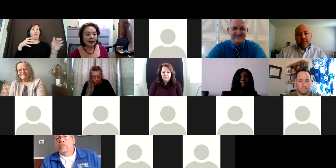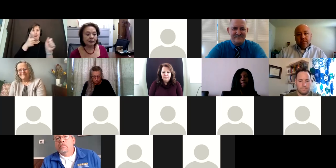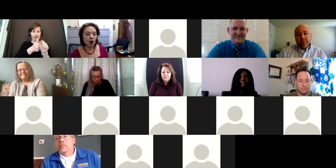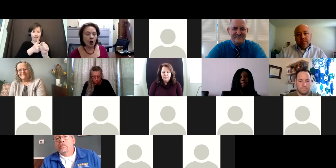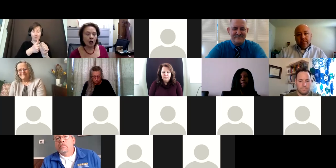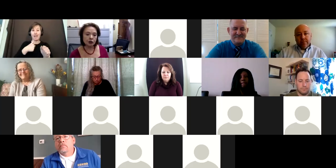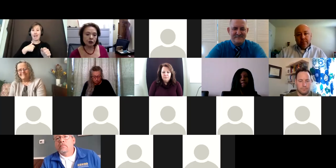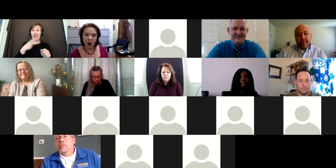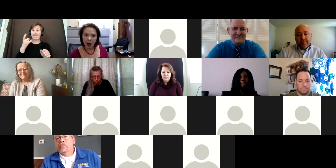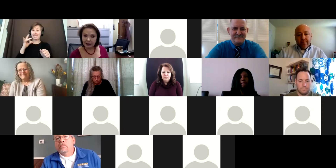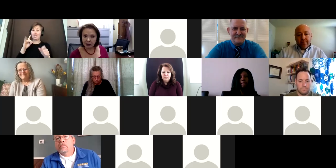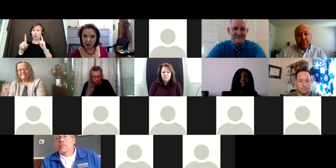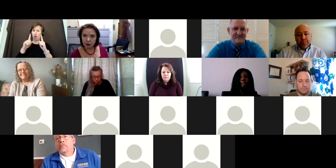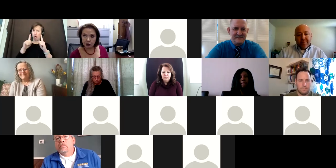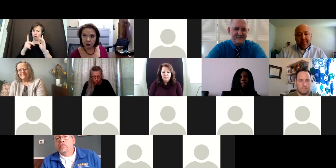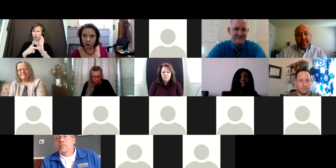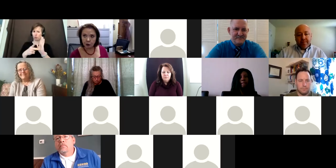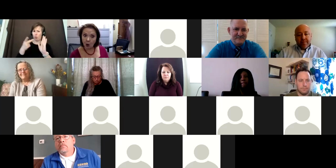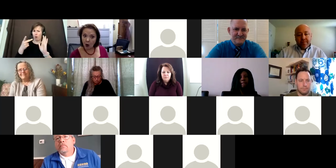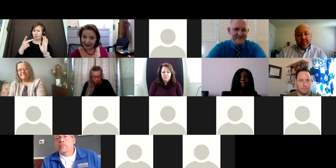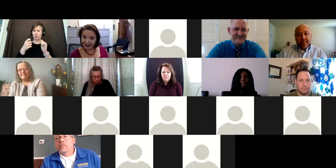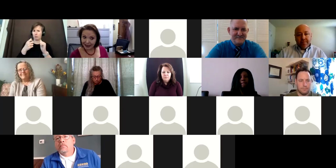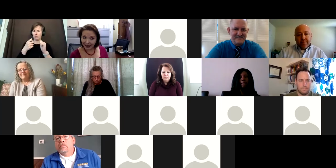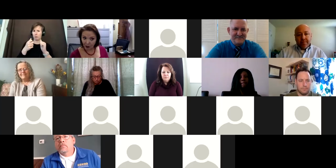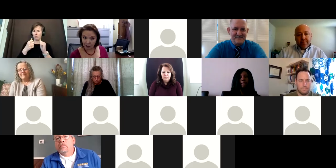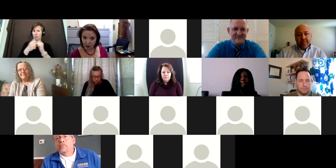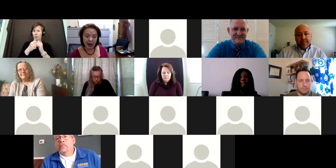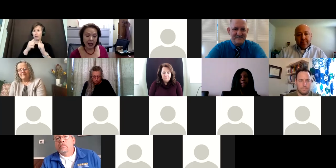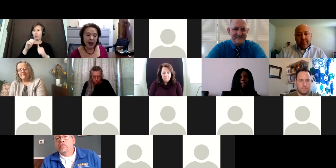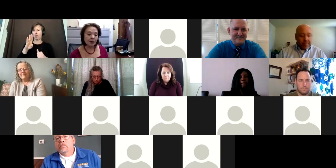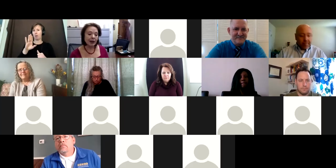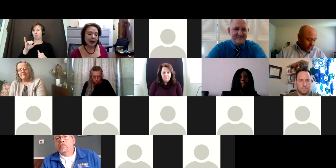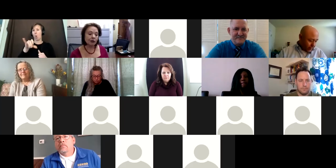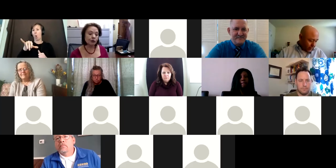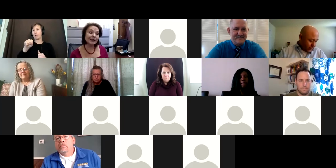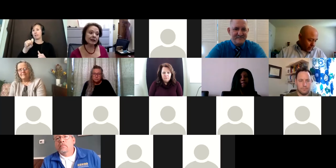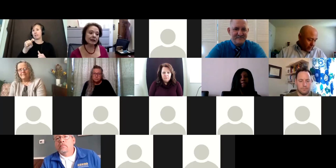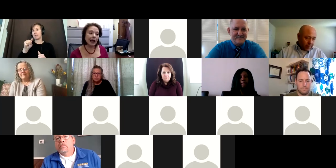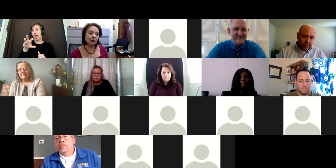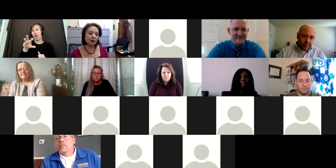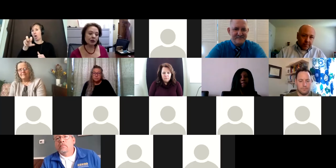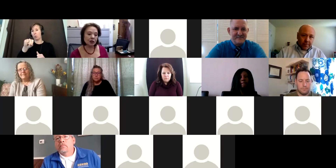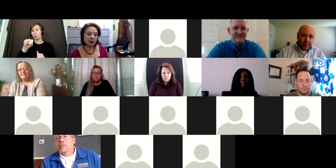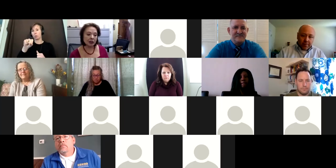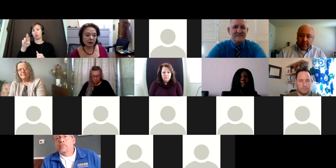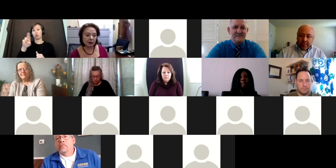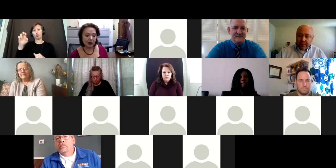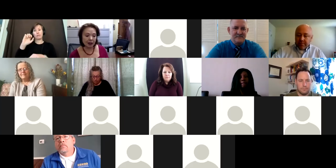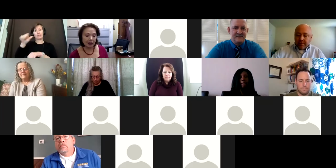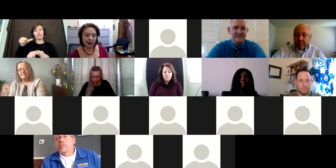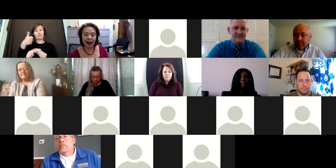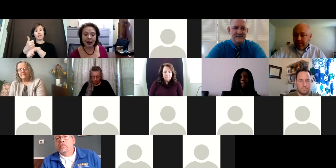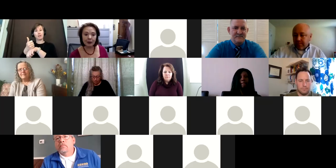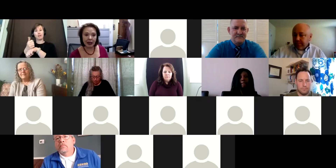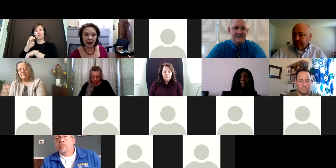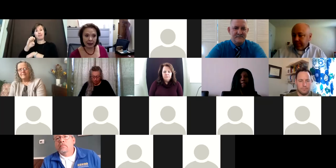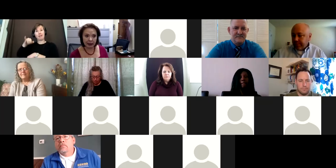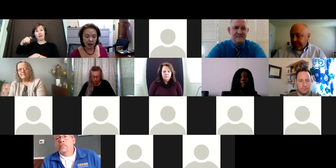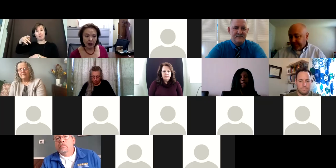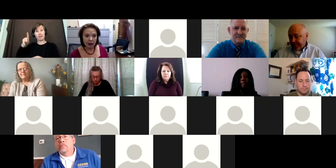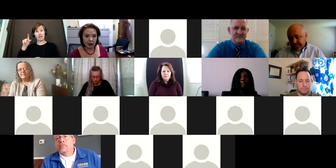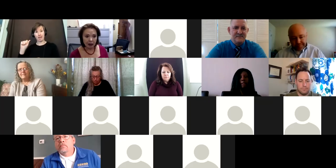I have talked twice to Boys Town about reestablishing the